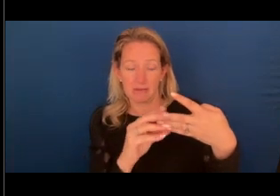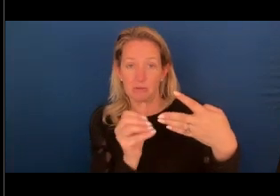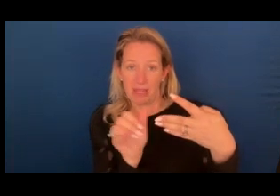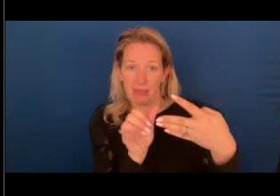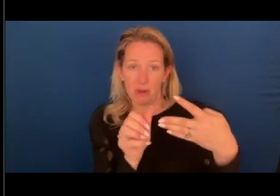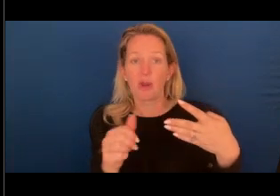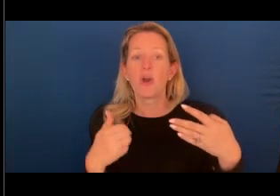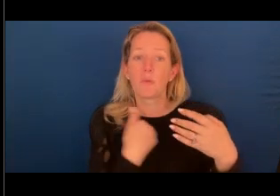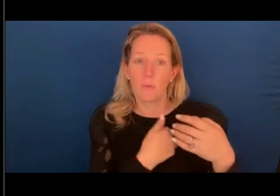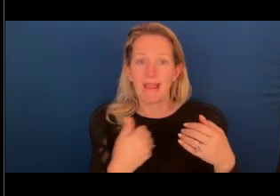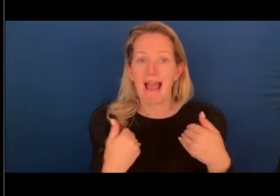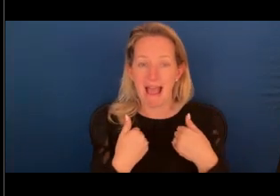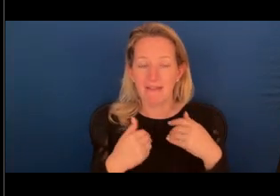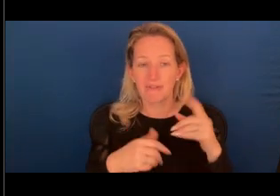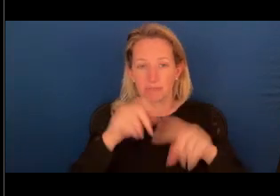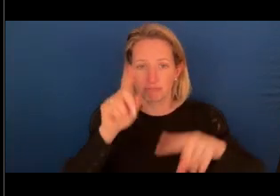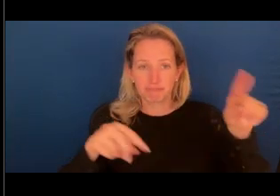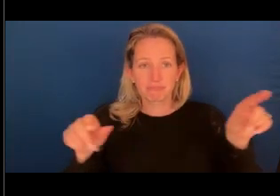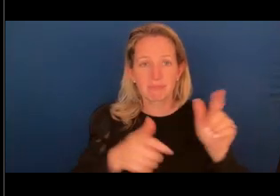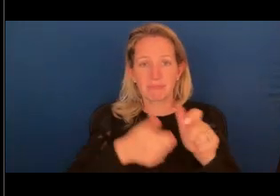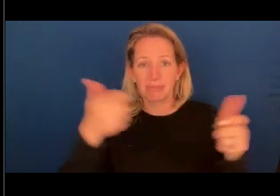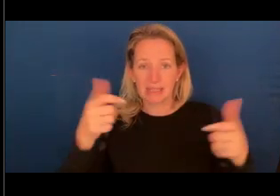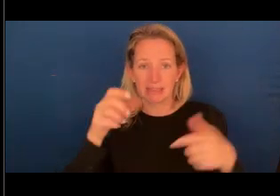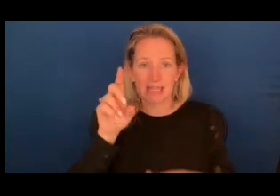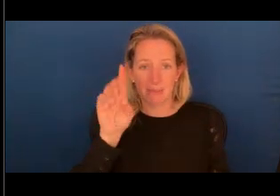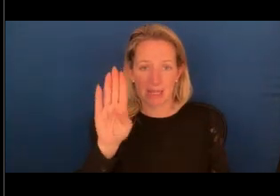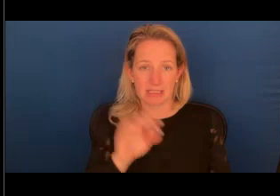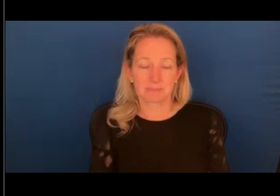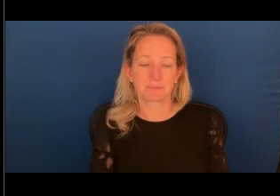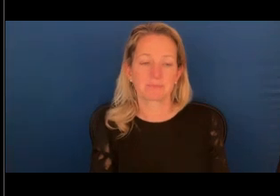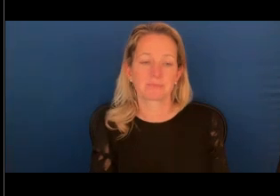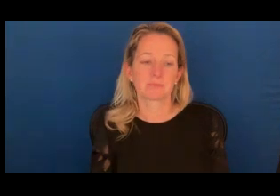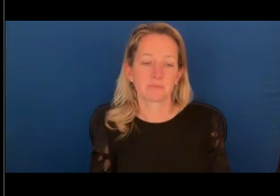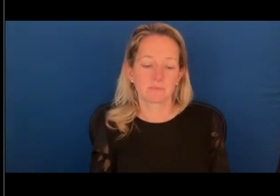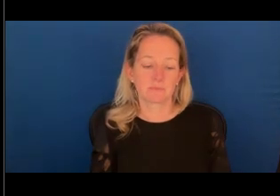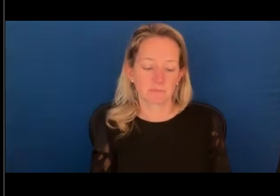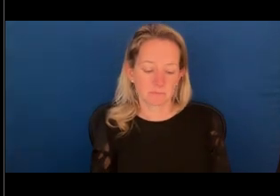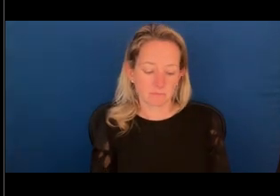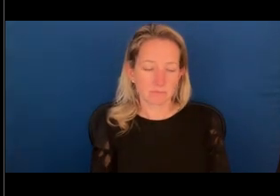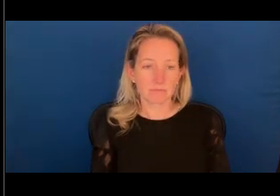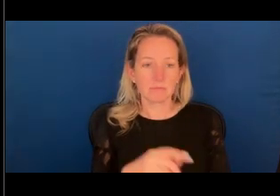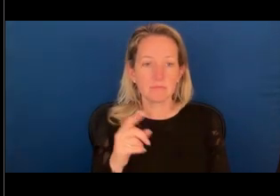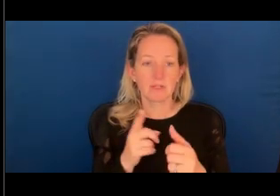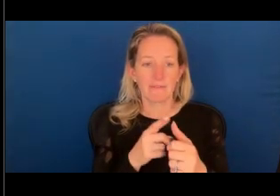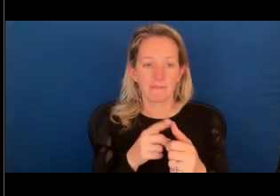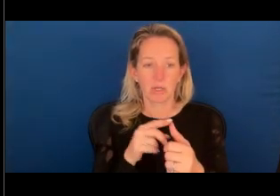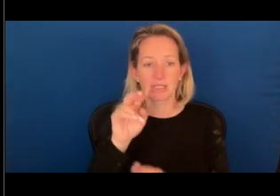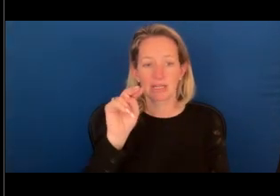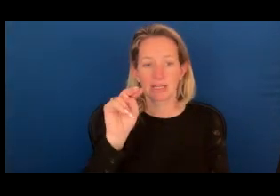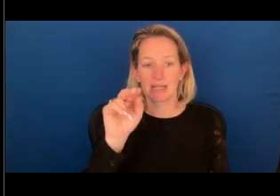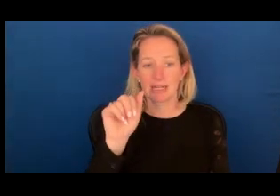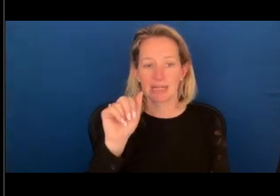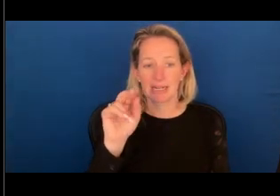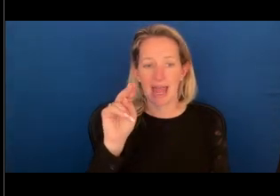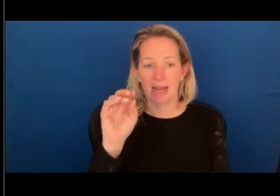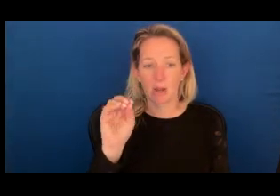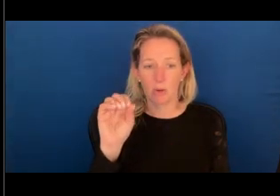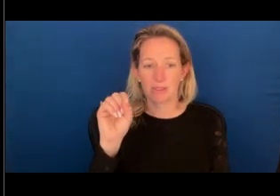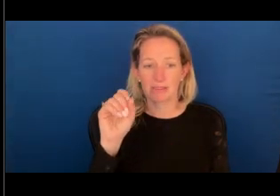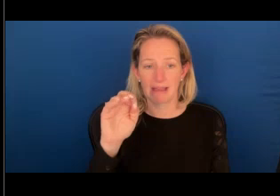composition and different diameter things. Okay, so the first thing is nanoscale porous structure called